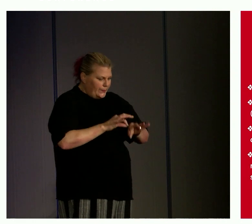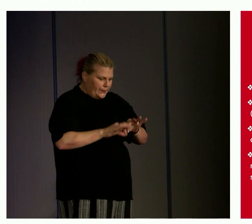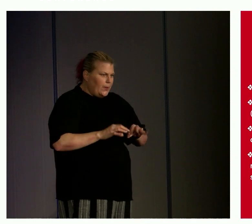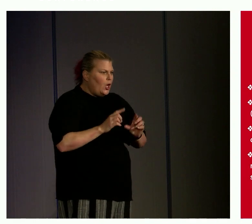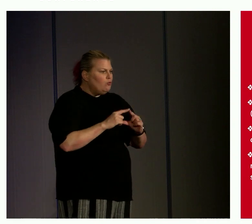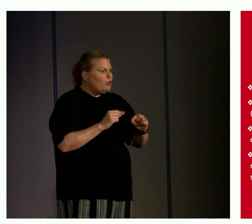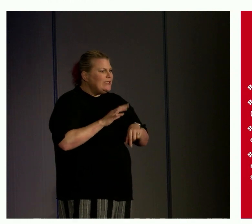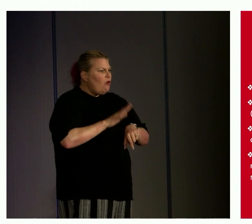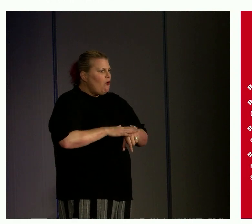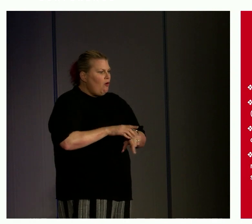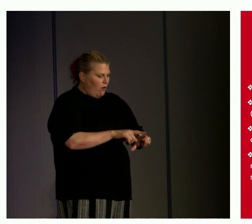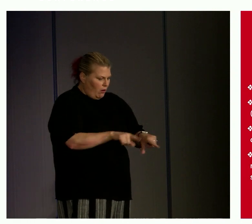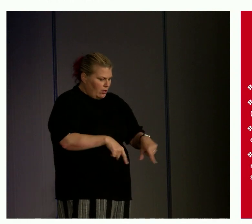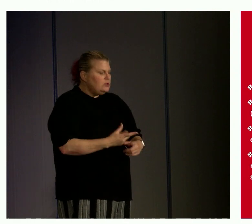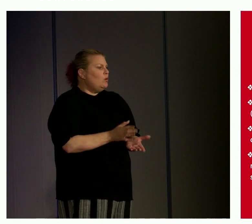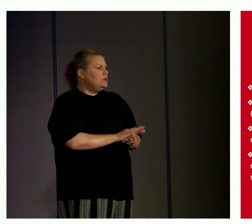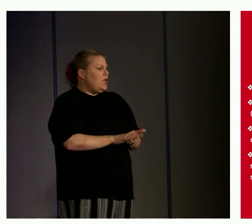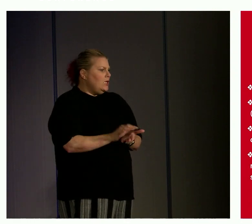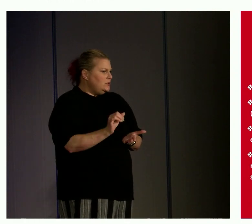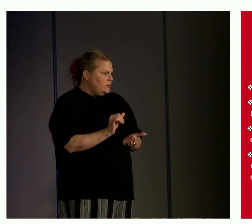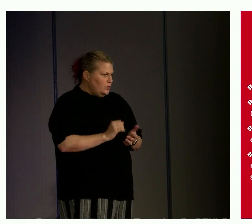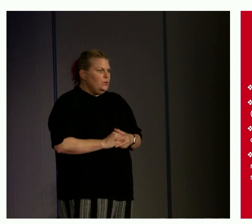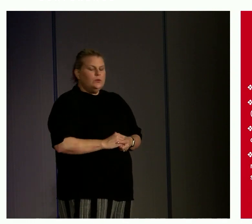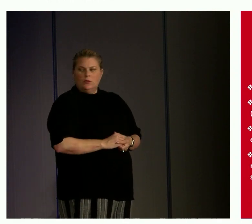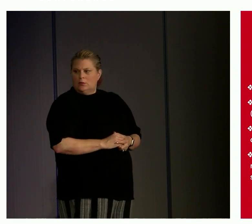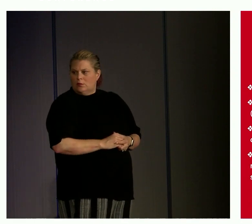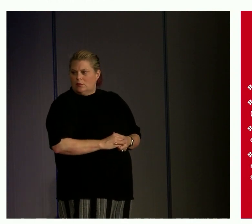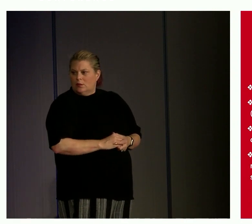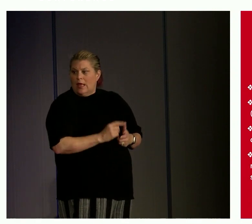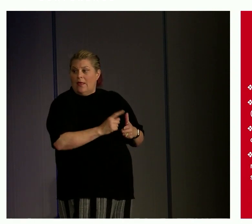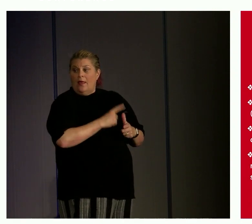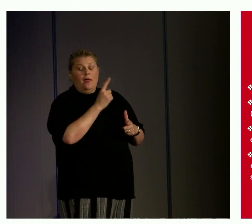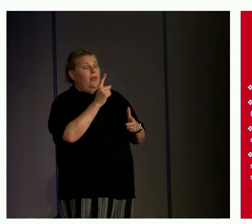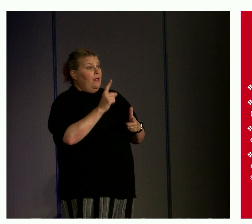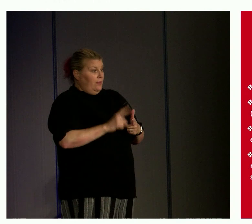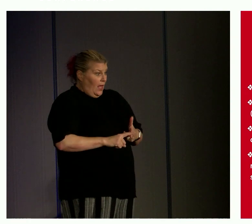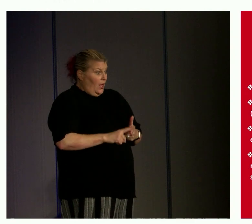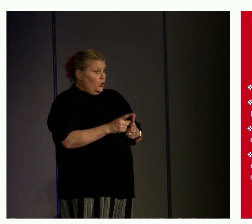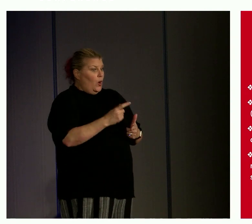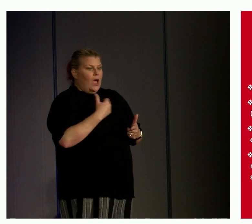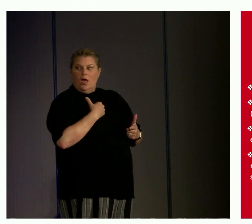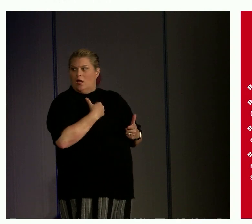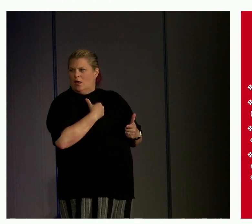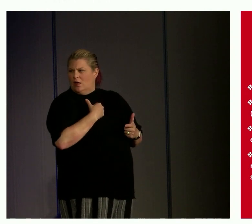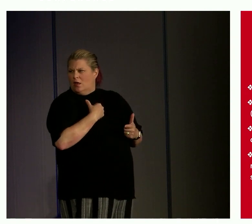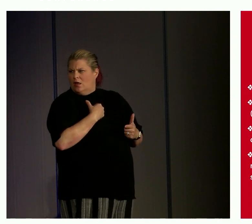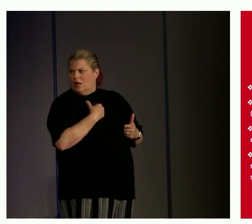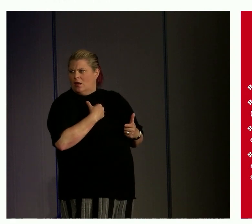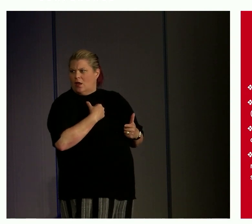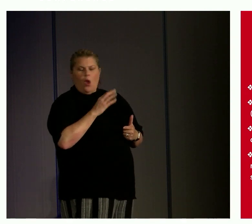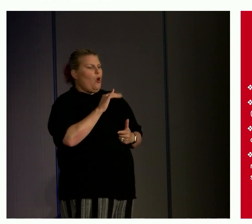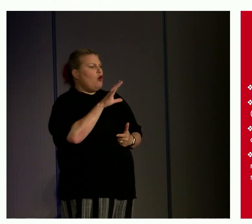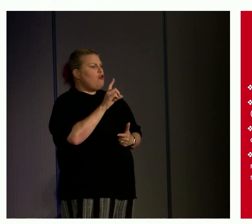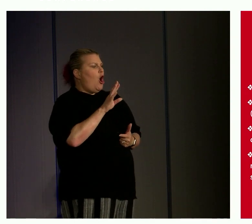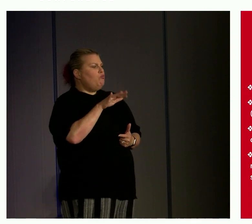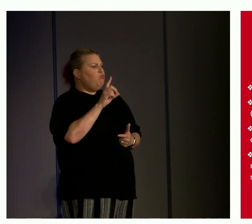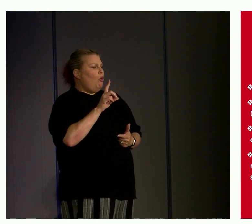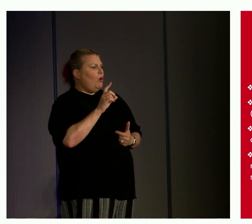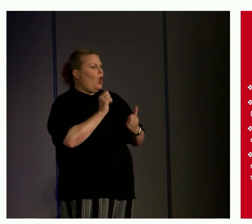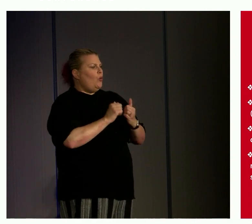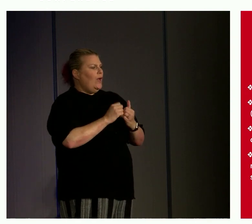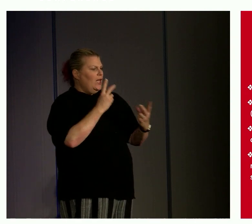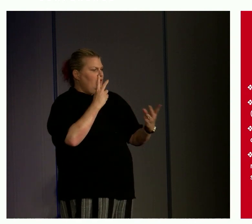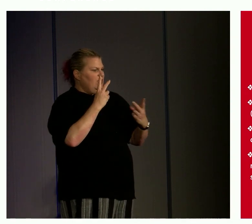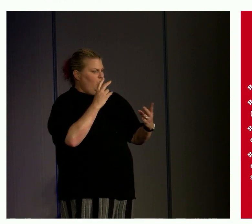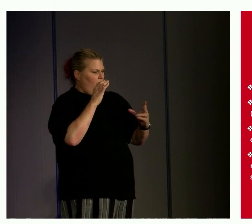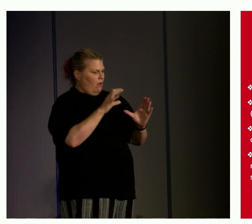that's a nice tool, also the lead. Then you have a cardboard with the visual identity of